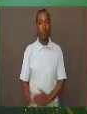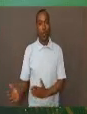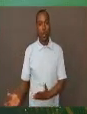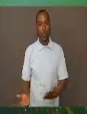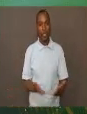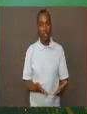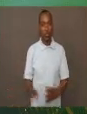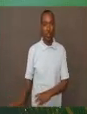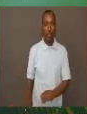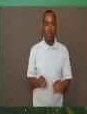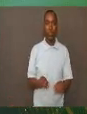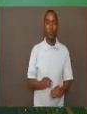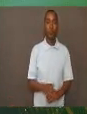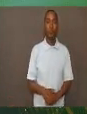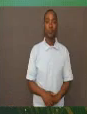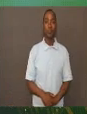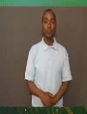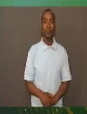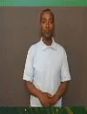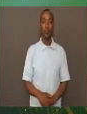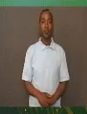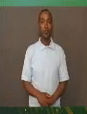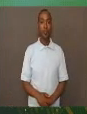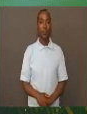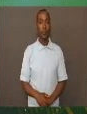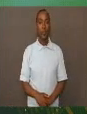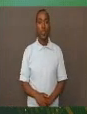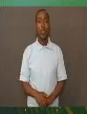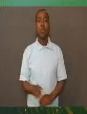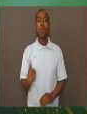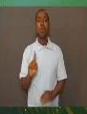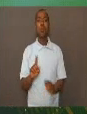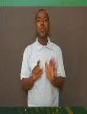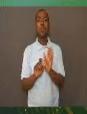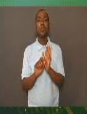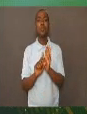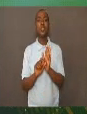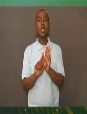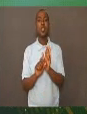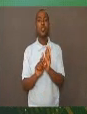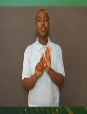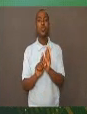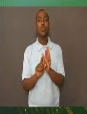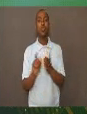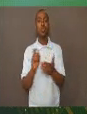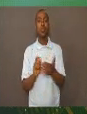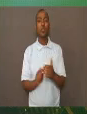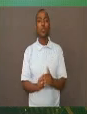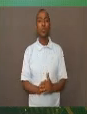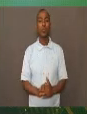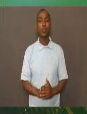Welcome back, students. What examples did you come up with?